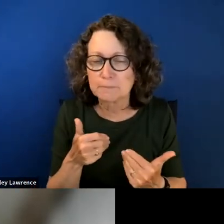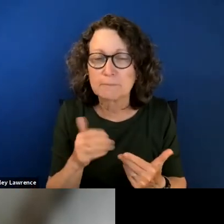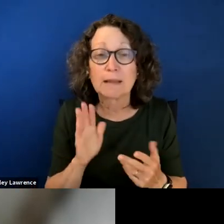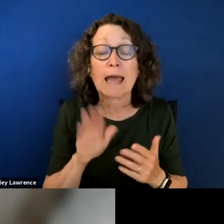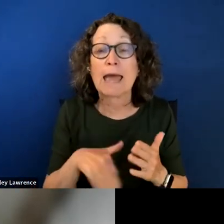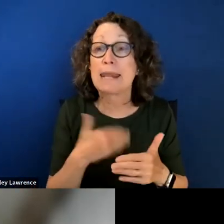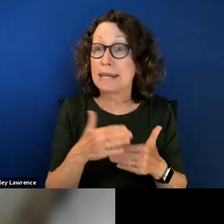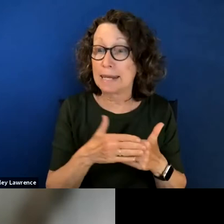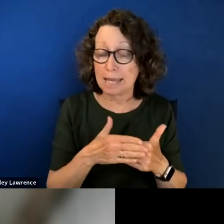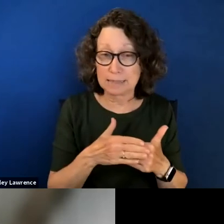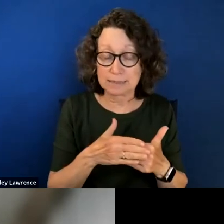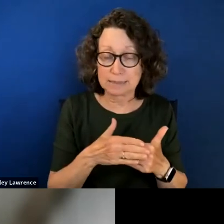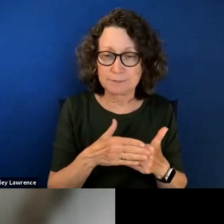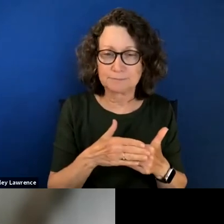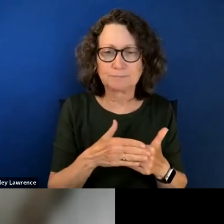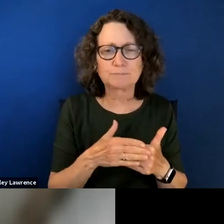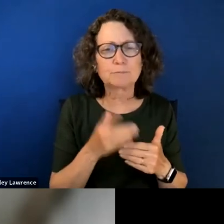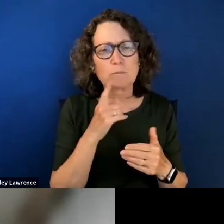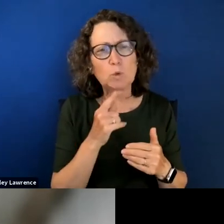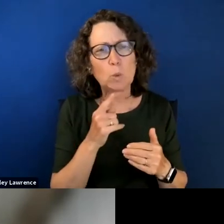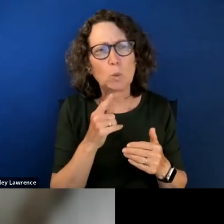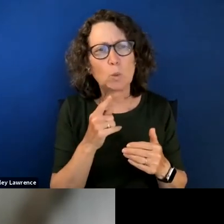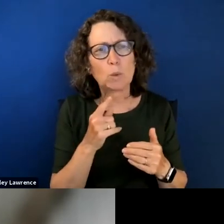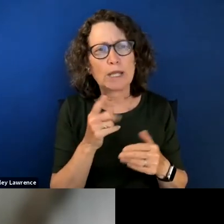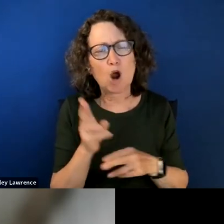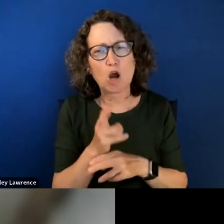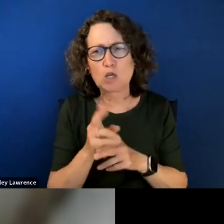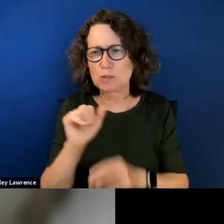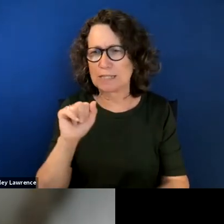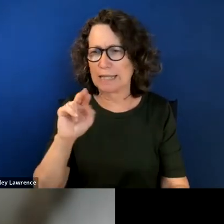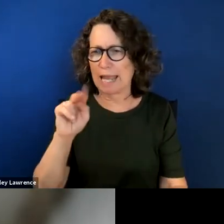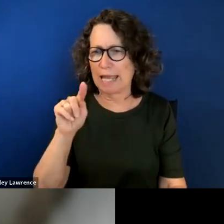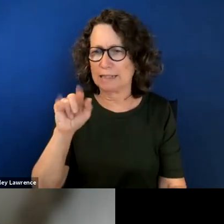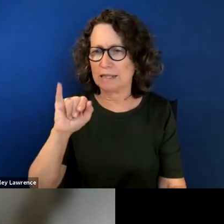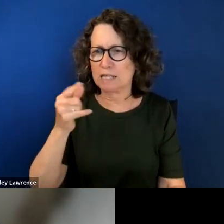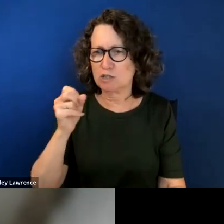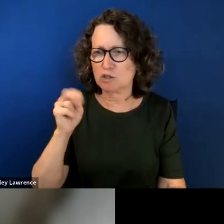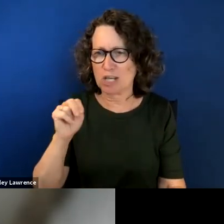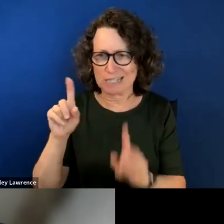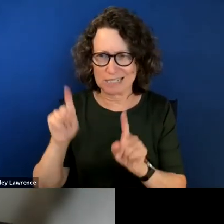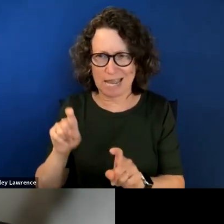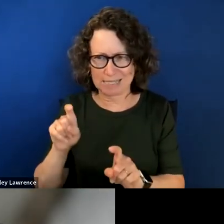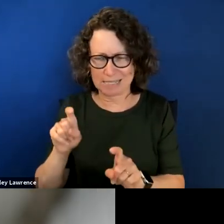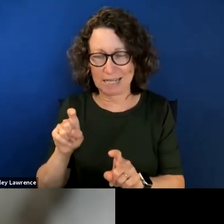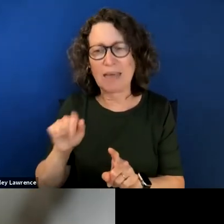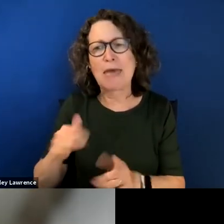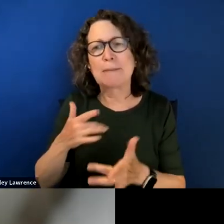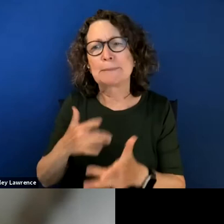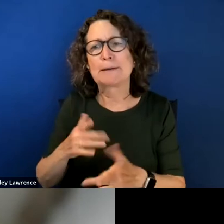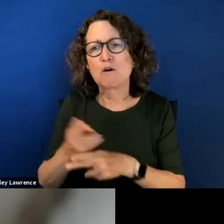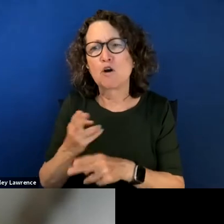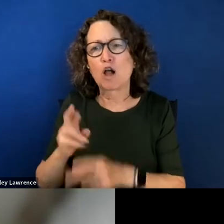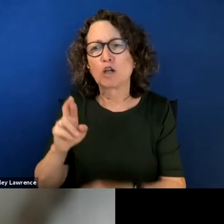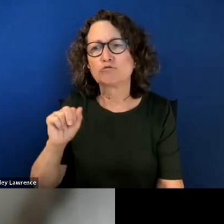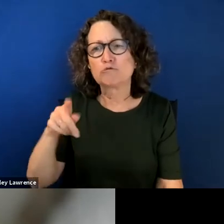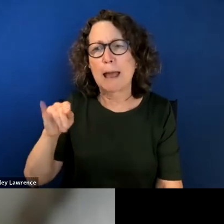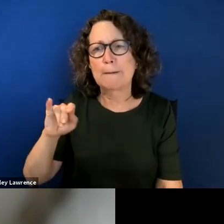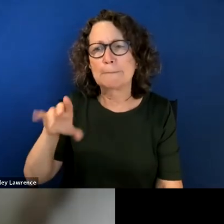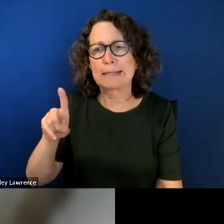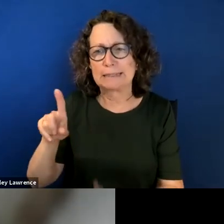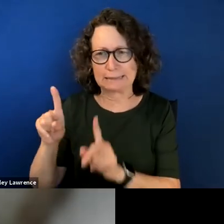Next, we're opting to use antigen testing, what is commonly known as rapid testing.